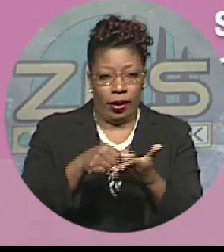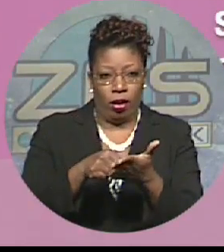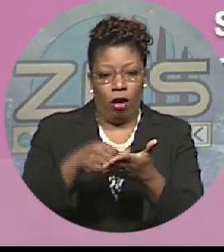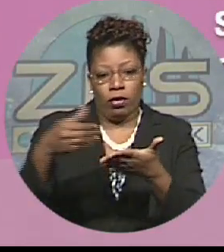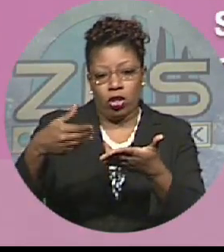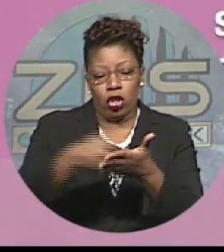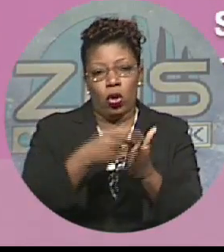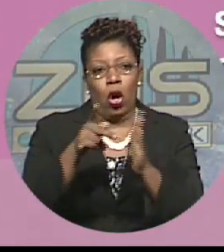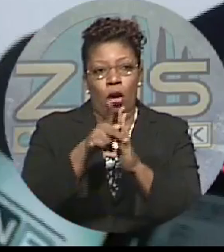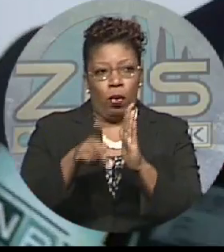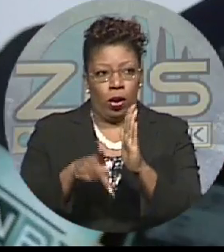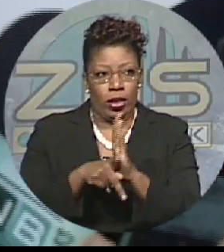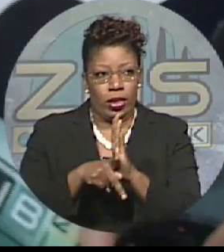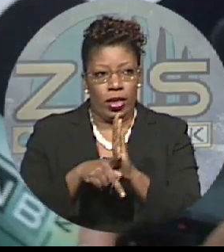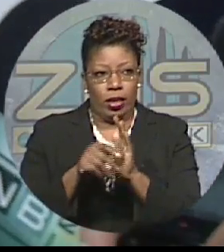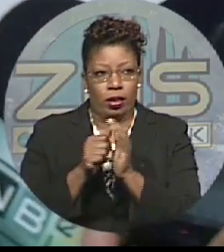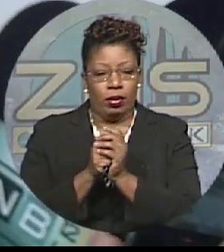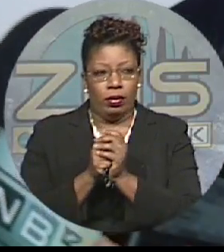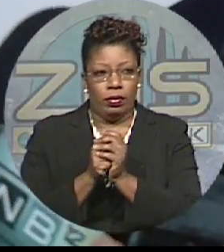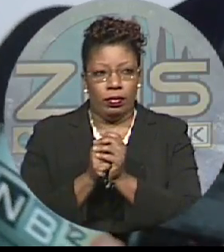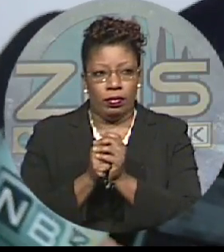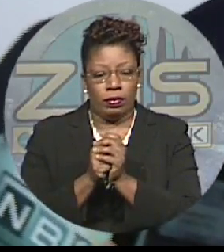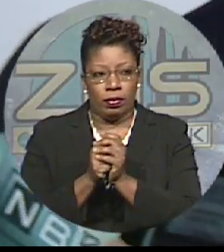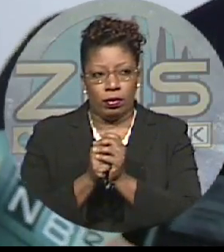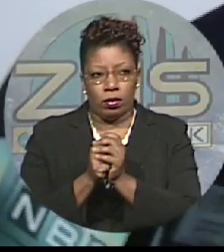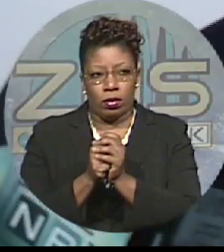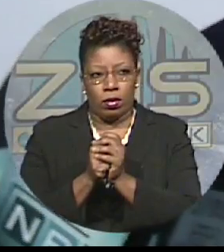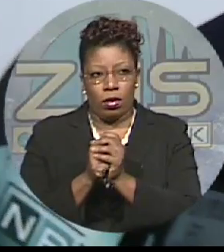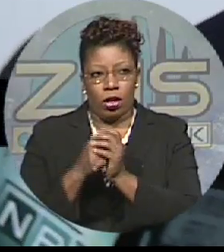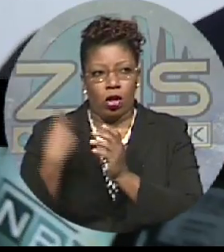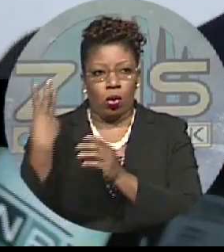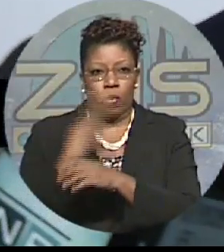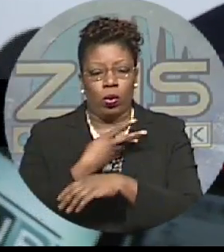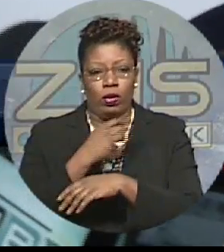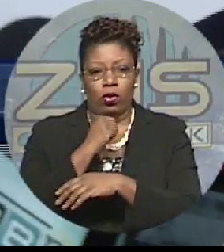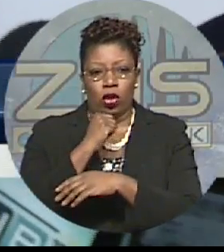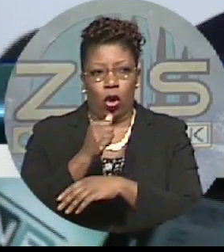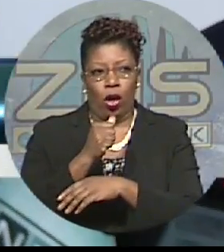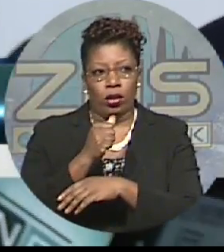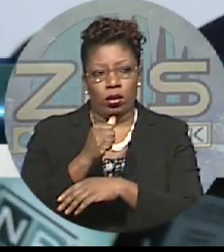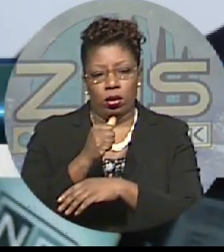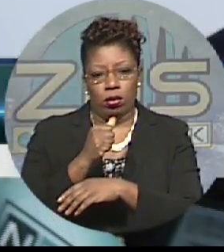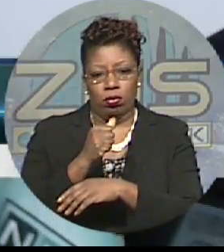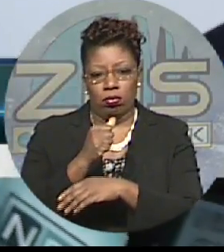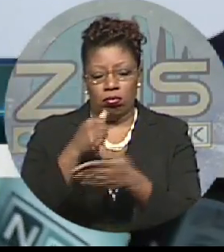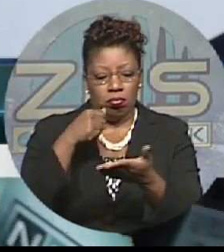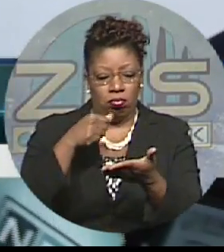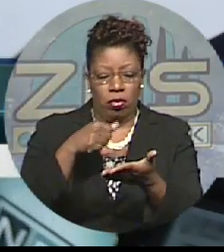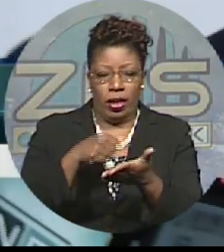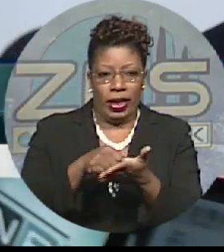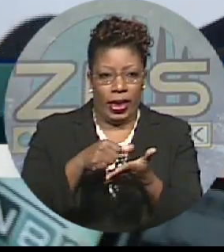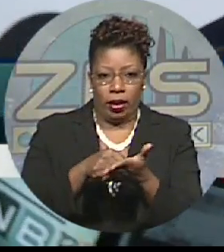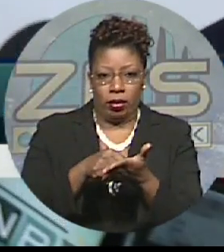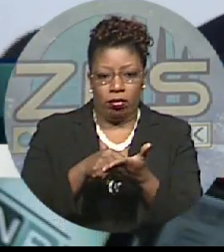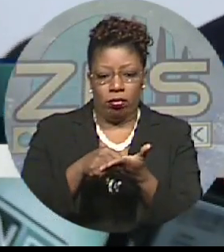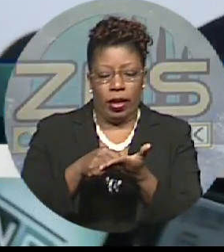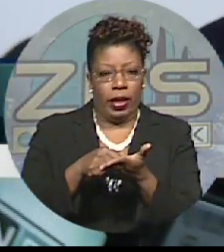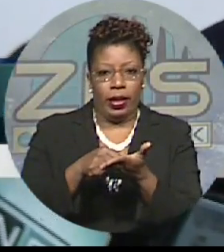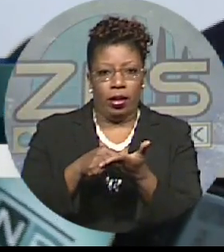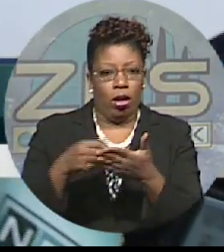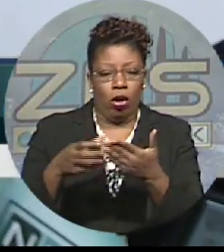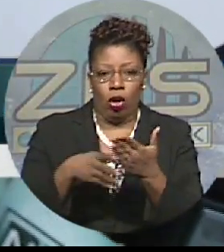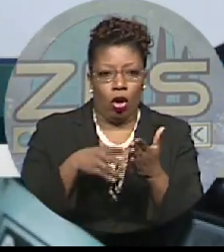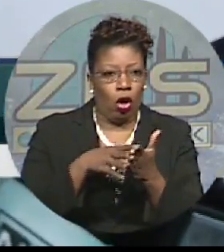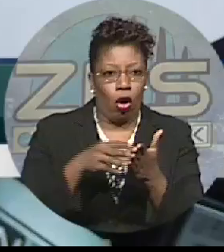the new policy. We have been informed by the minister, but we haven't received any copy, any text of those